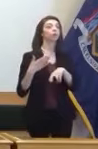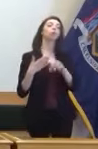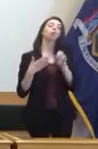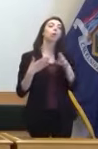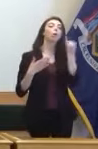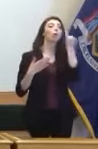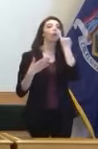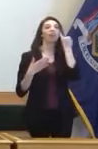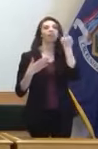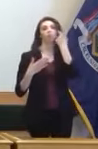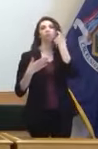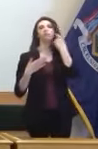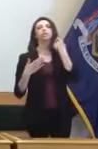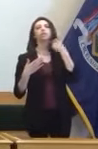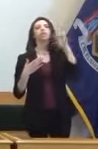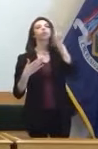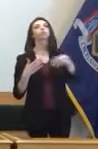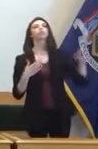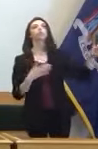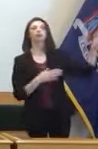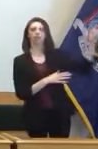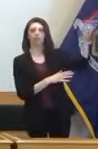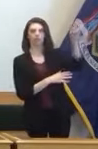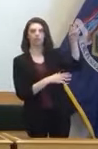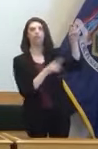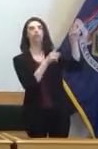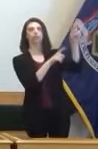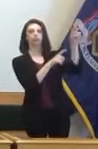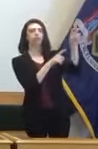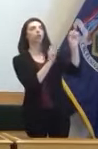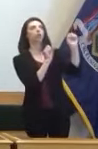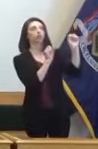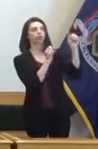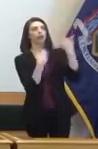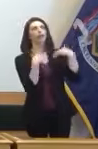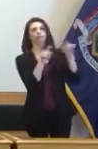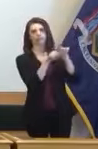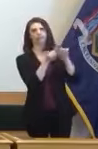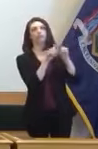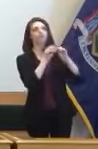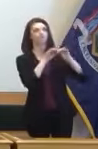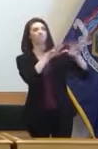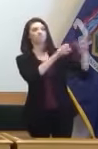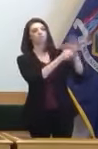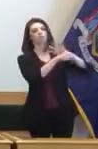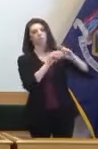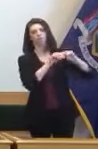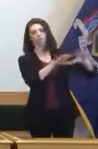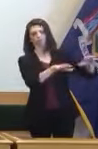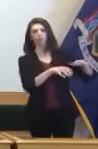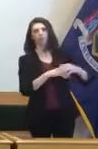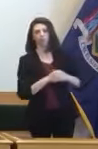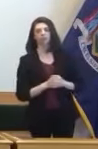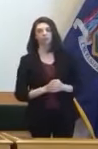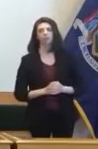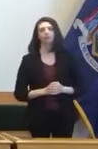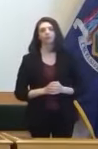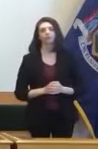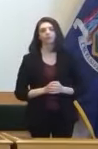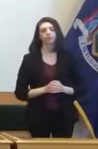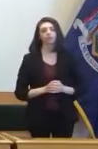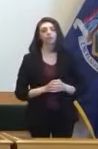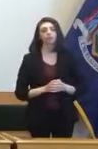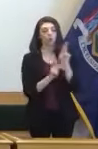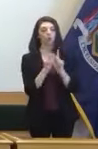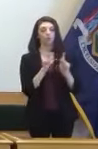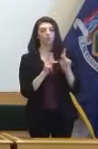been traveling from another country that has sustained COVID-19 cases going on. So those